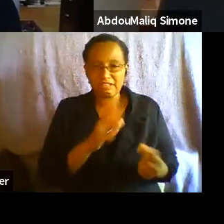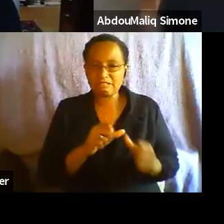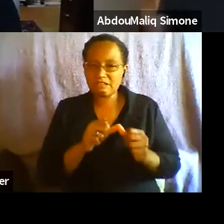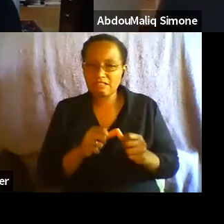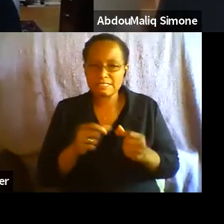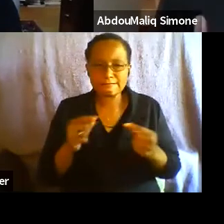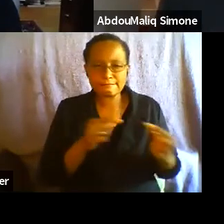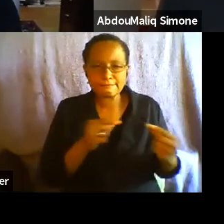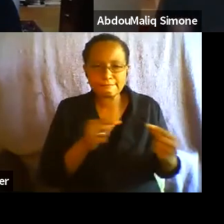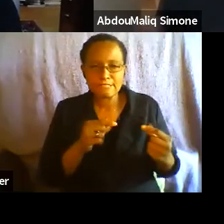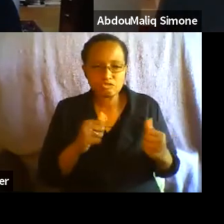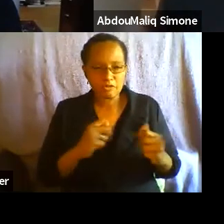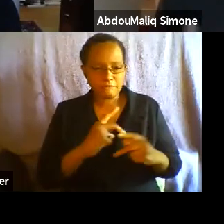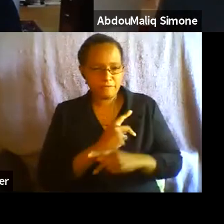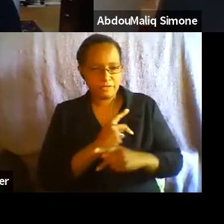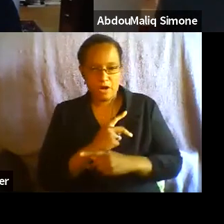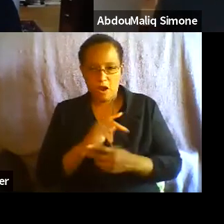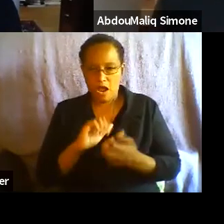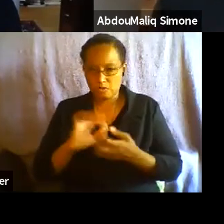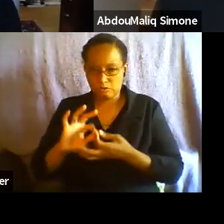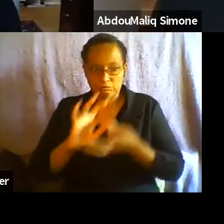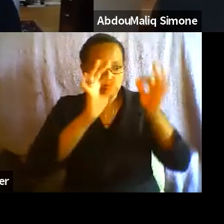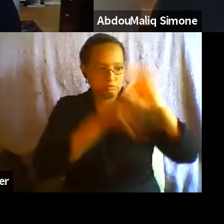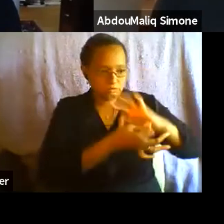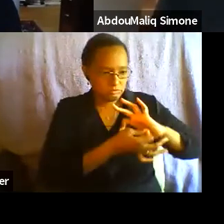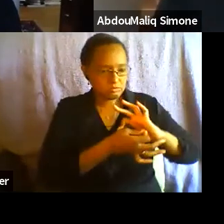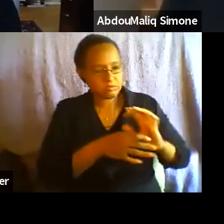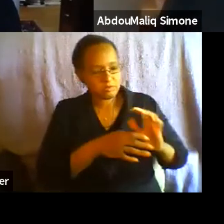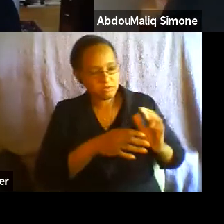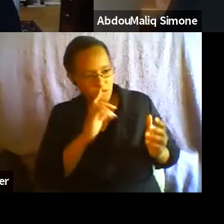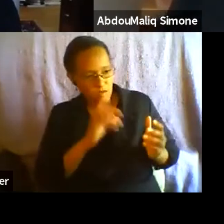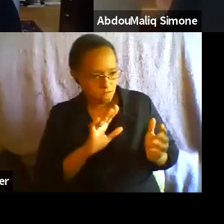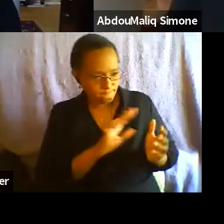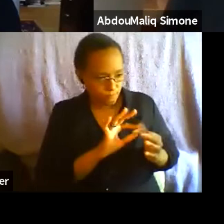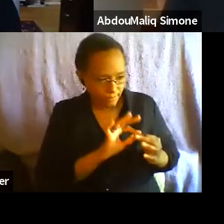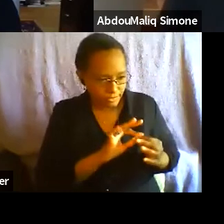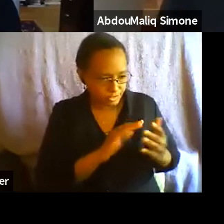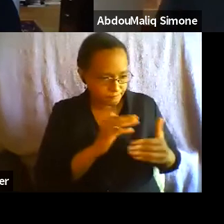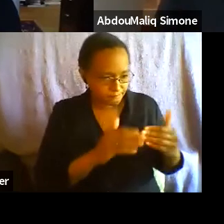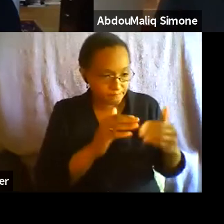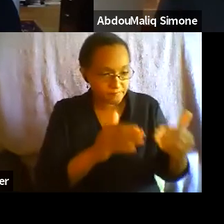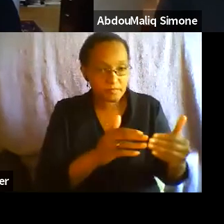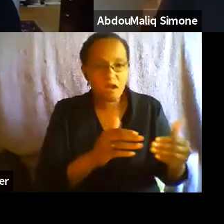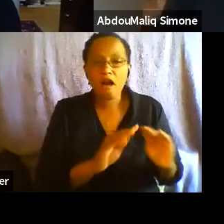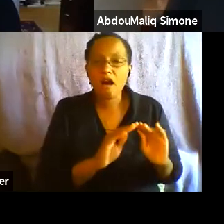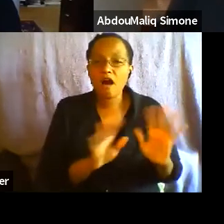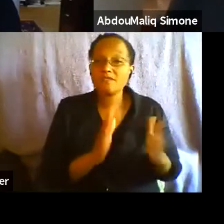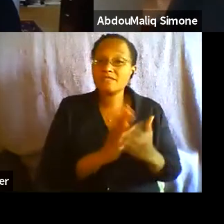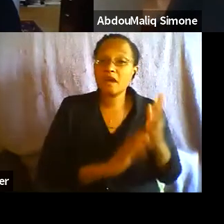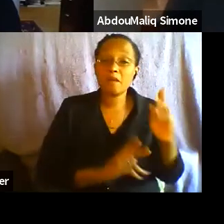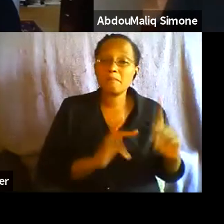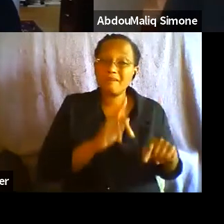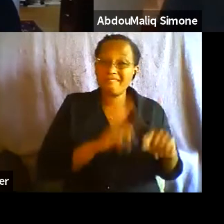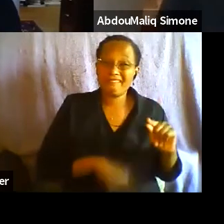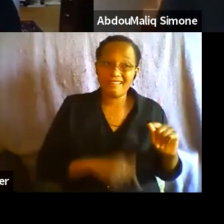figure out those kinds of relationships. It's clear that residents cannot survive on their own. And it's also clear